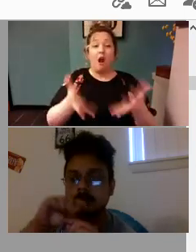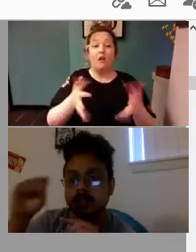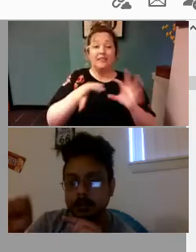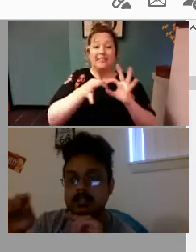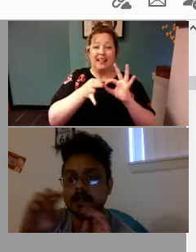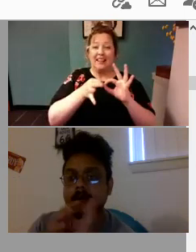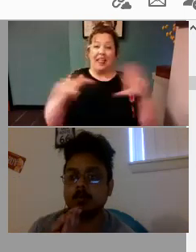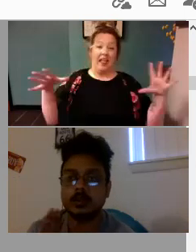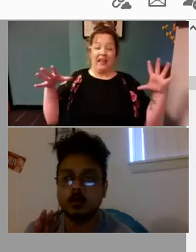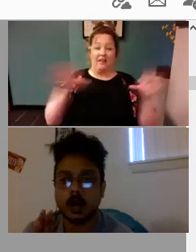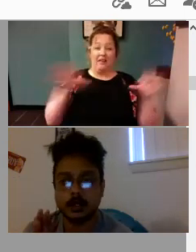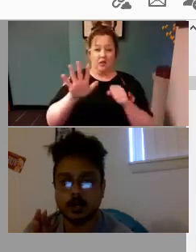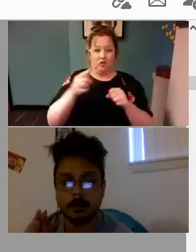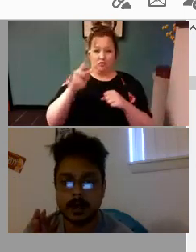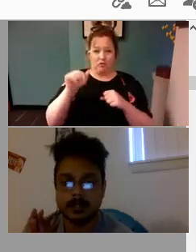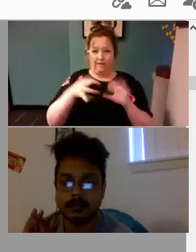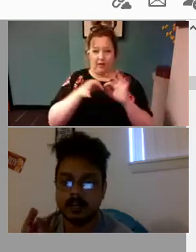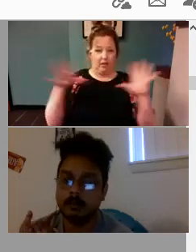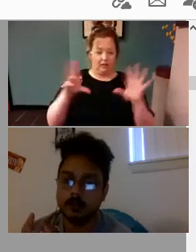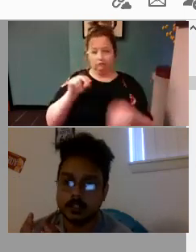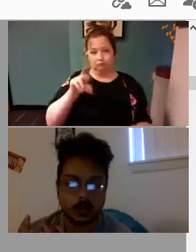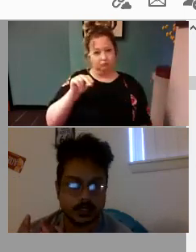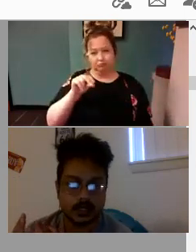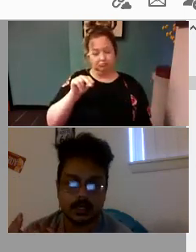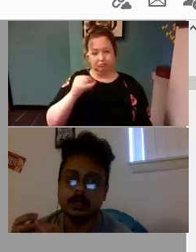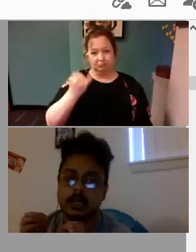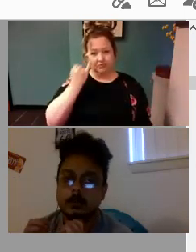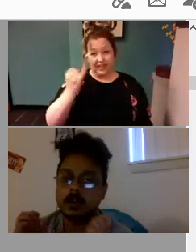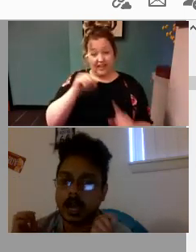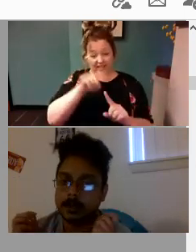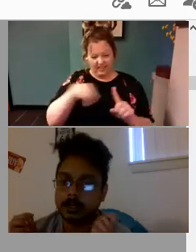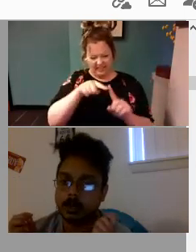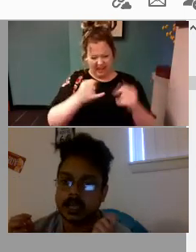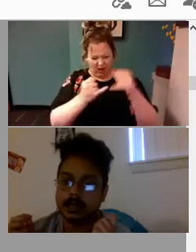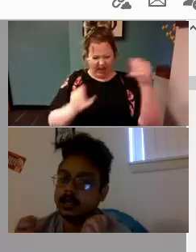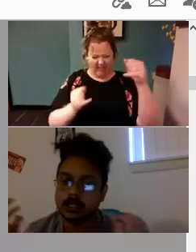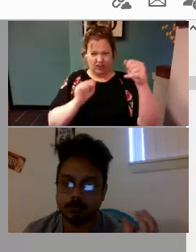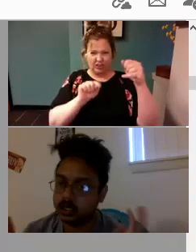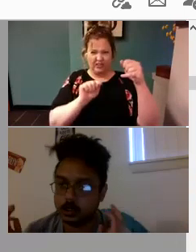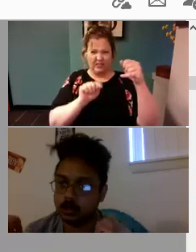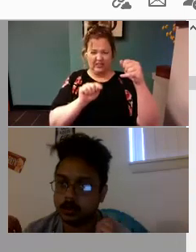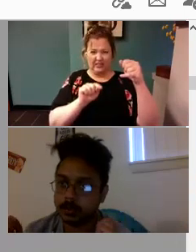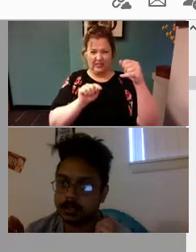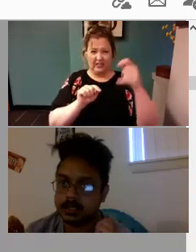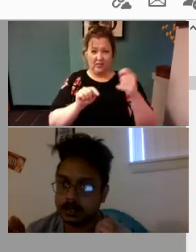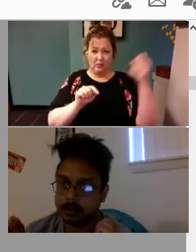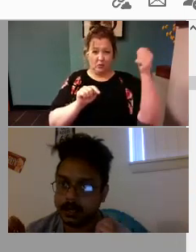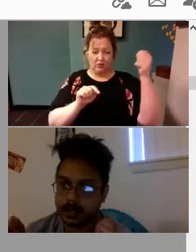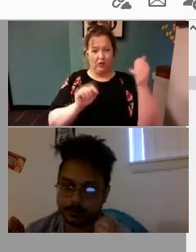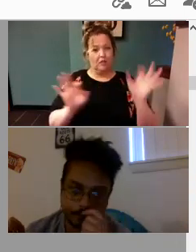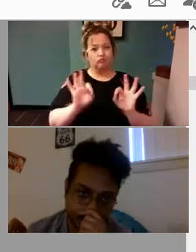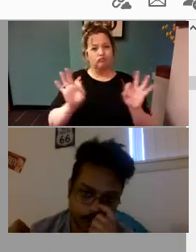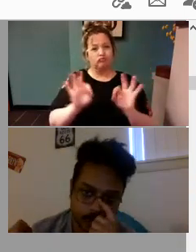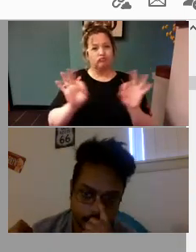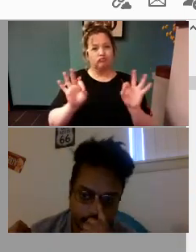cycle edge, that means that there are more than one unique paths available for these vertices. Removing a particular cycle edge does not disconnect